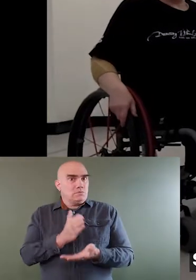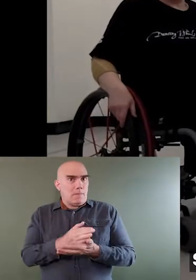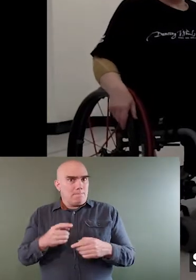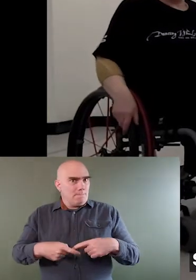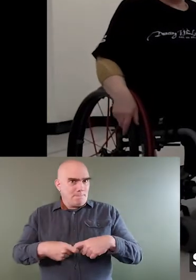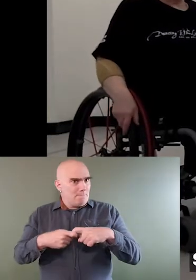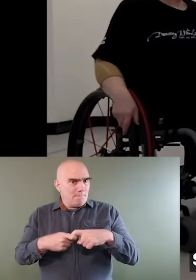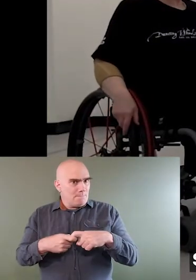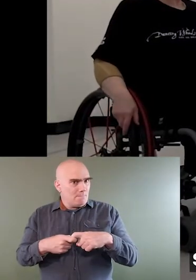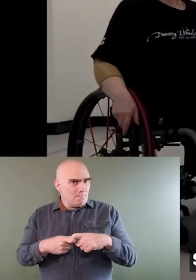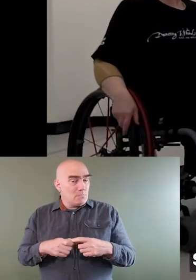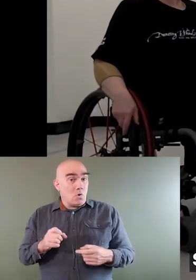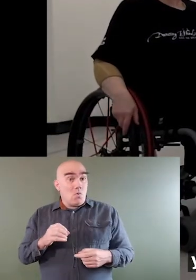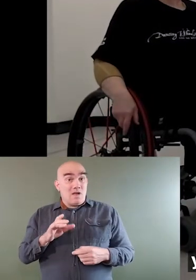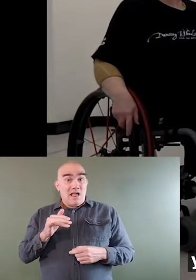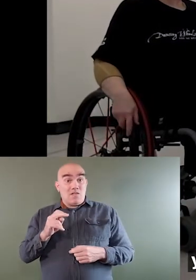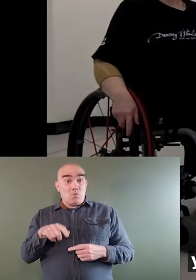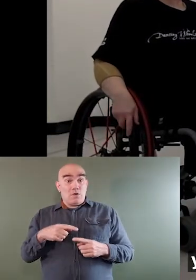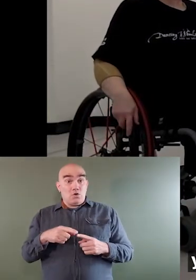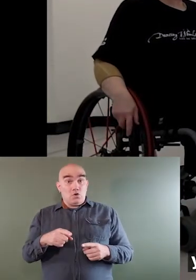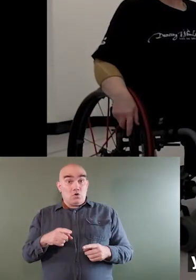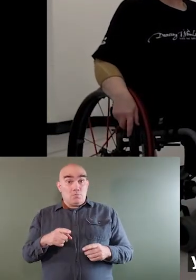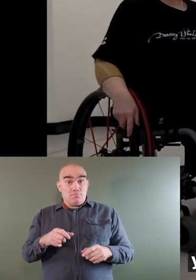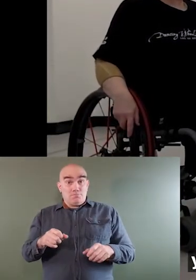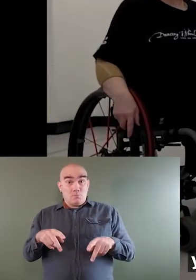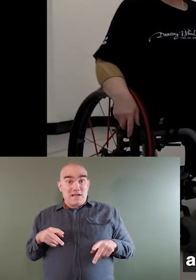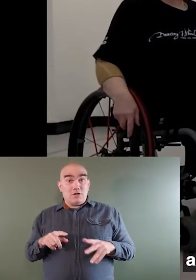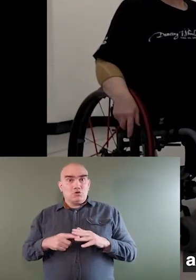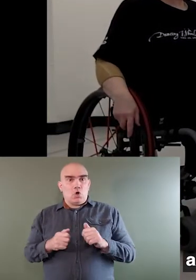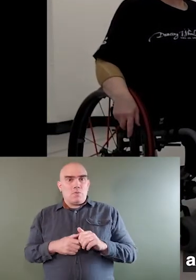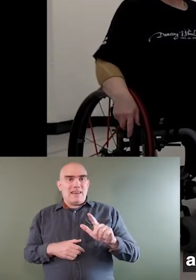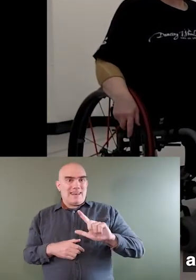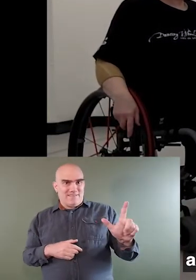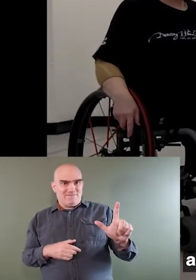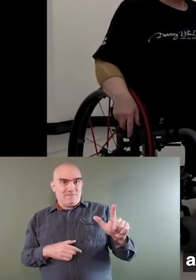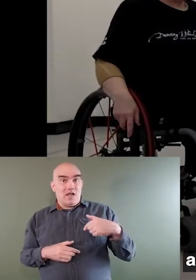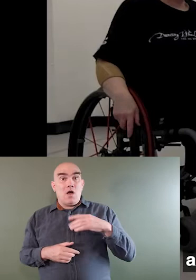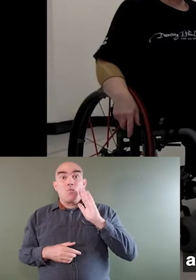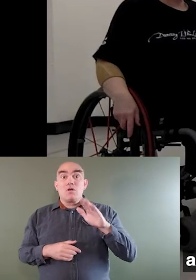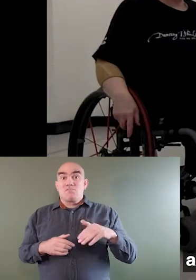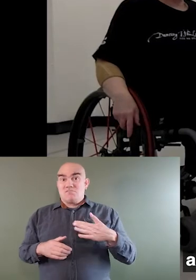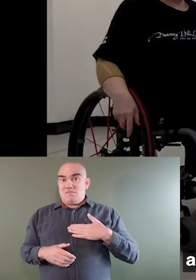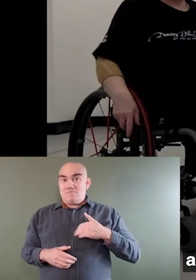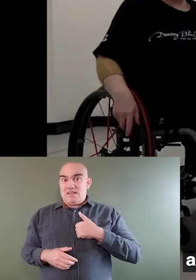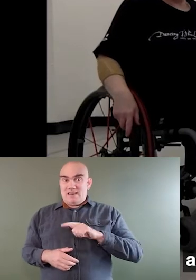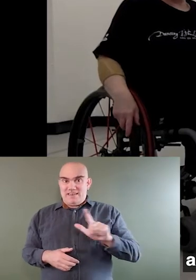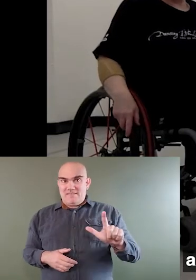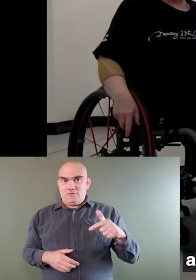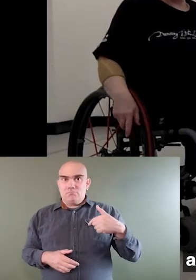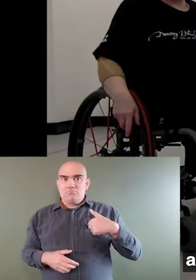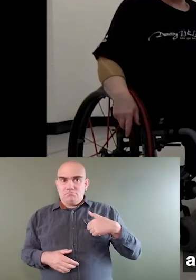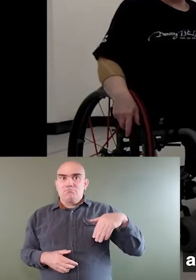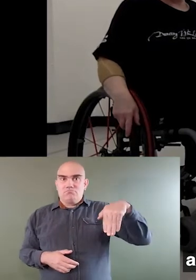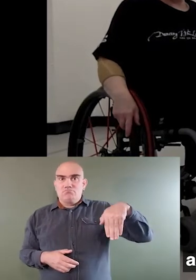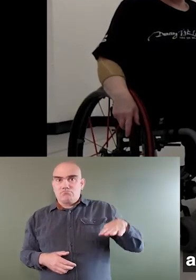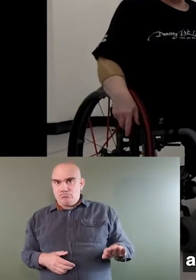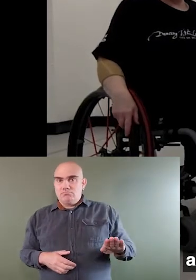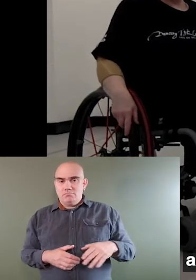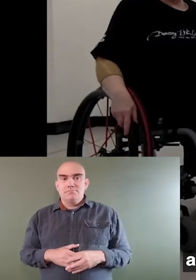So Catherine, when you pull back, you'll start with your left fingertips, as I will be on my right foot. I won't pull